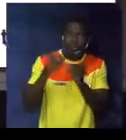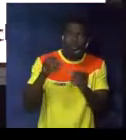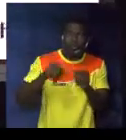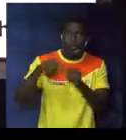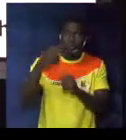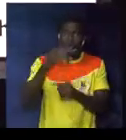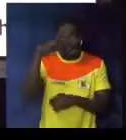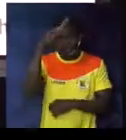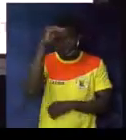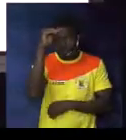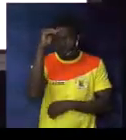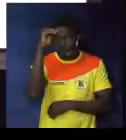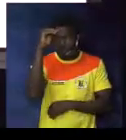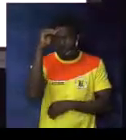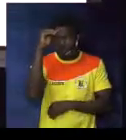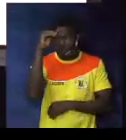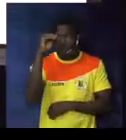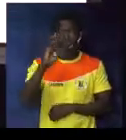man.